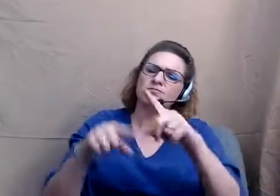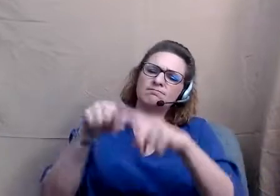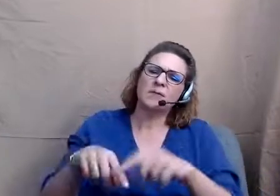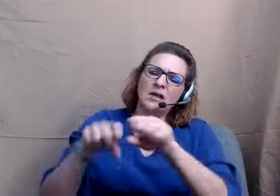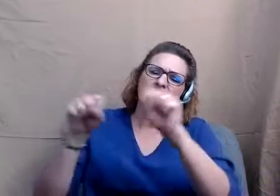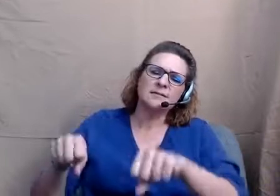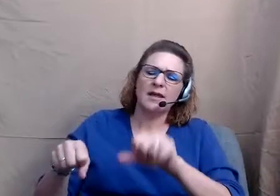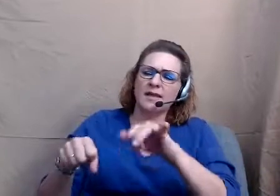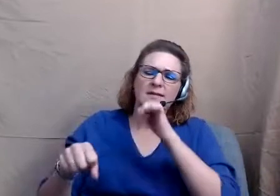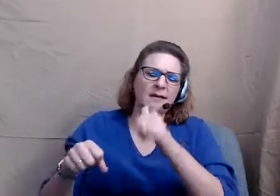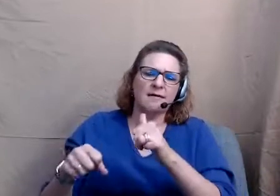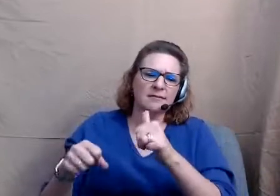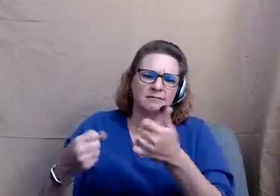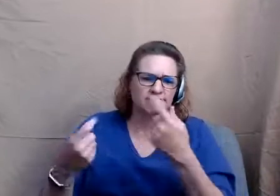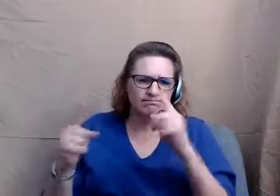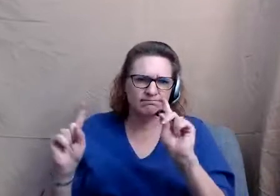do?